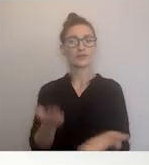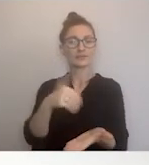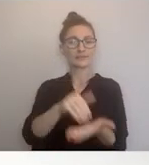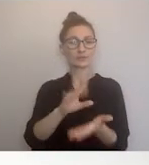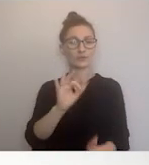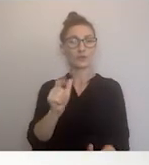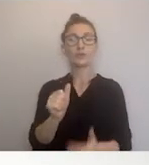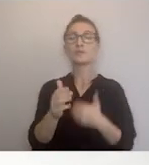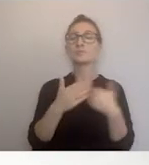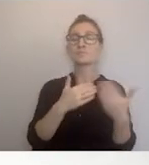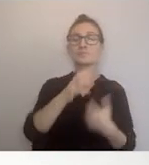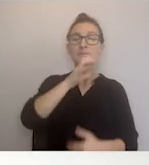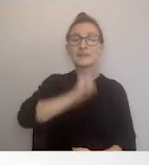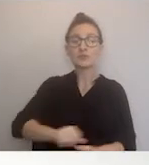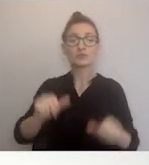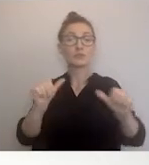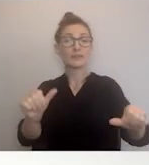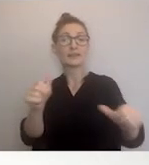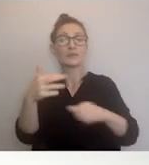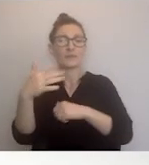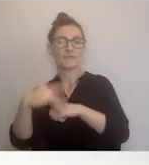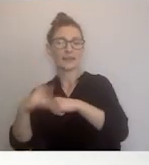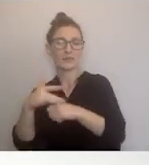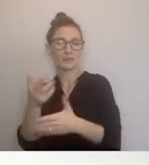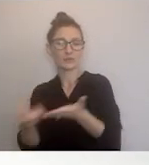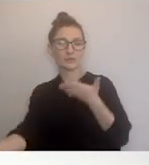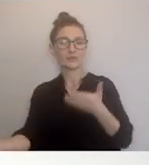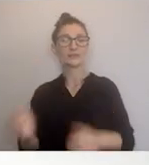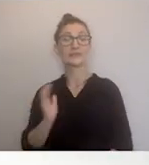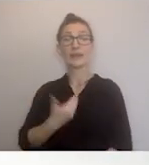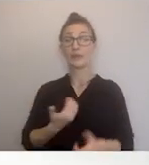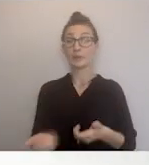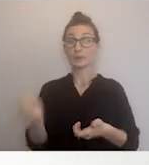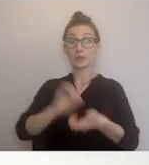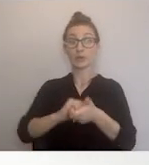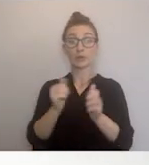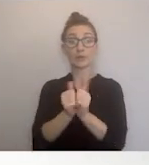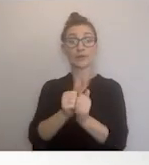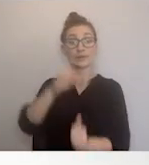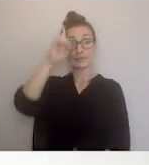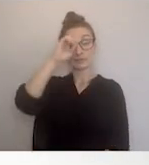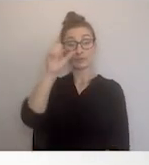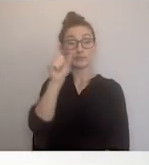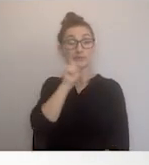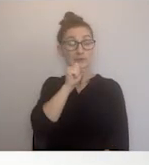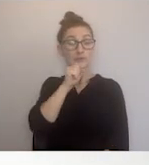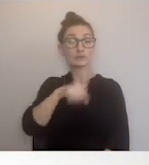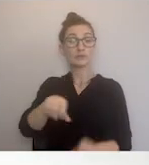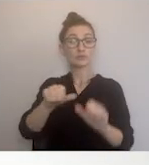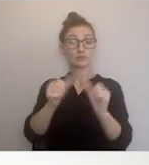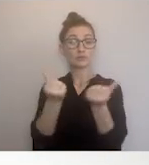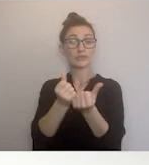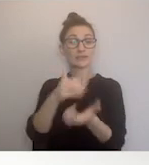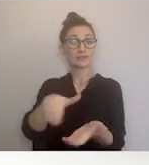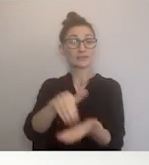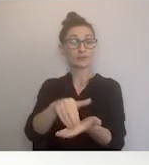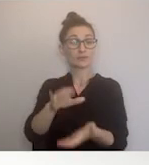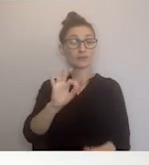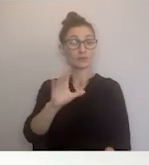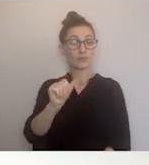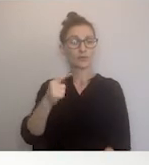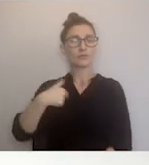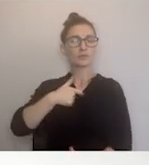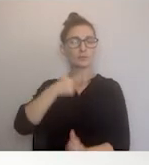Central Florida, regardless of age, ability, or available resources. Through our partnership with the Down Syndrome Association of